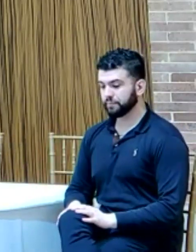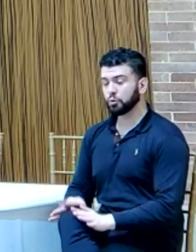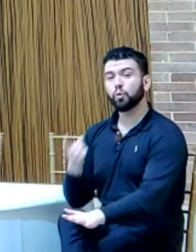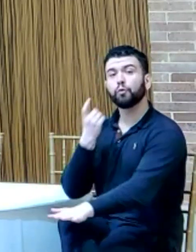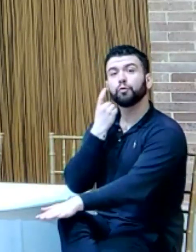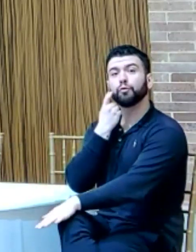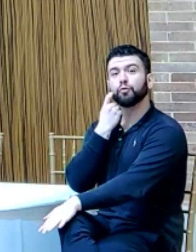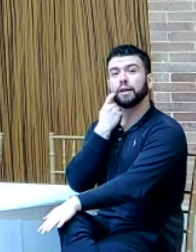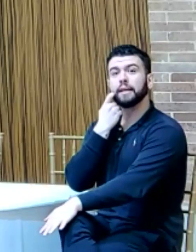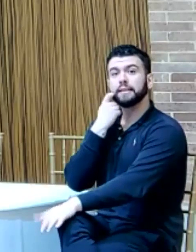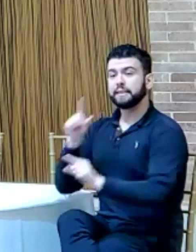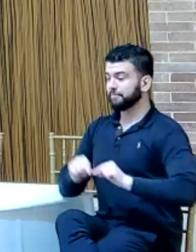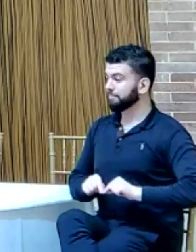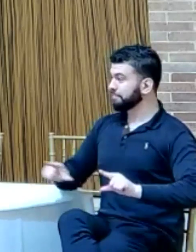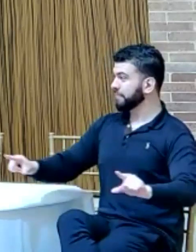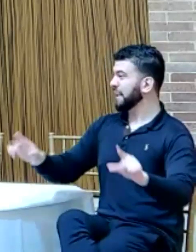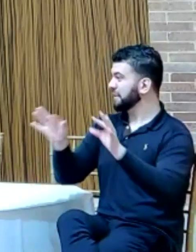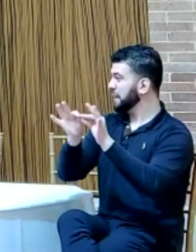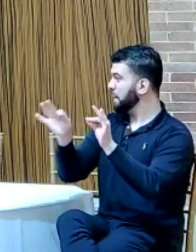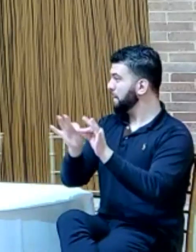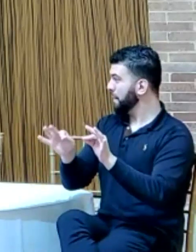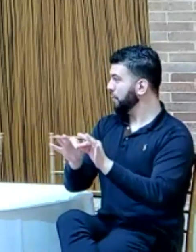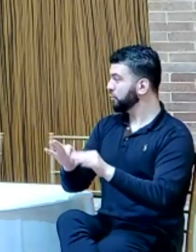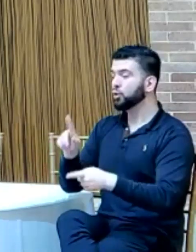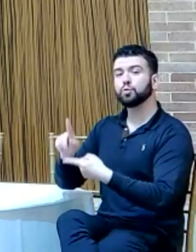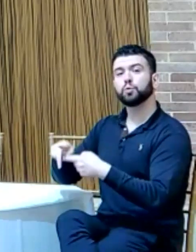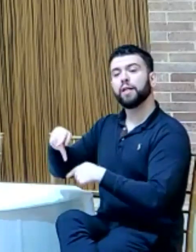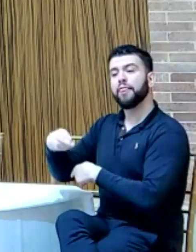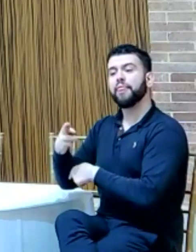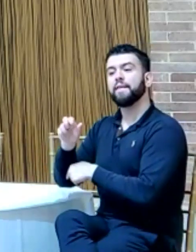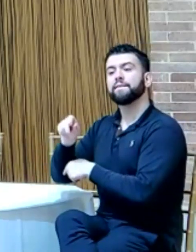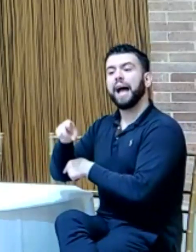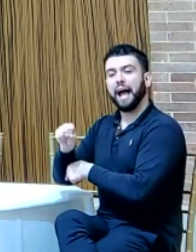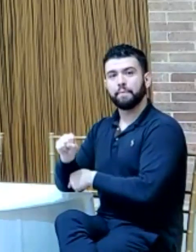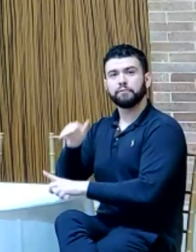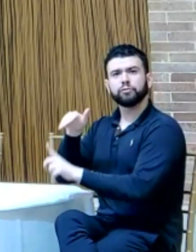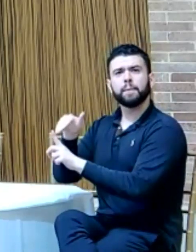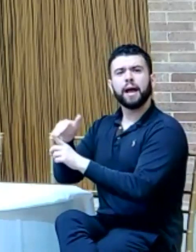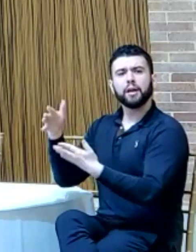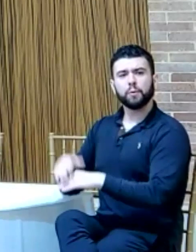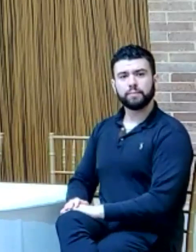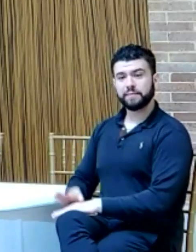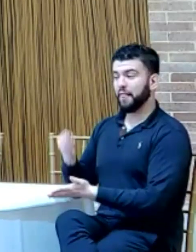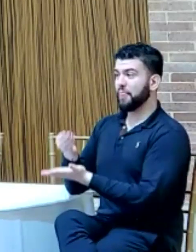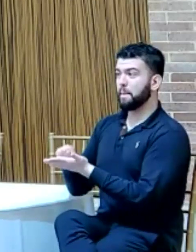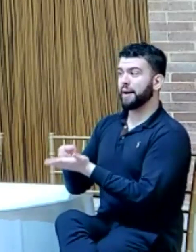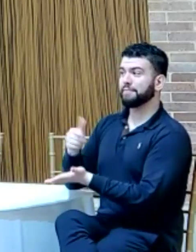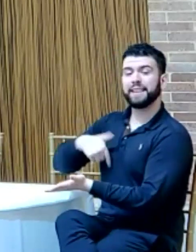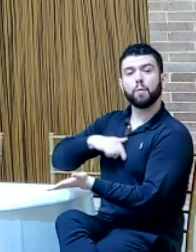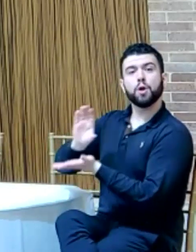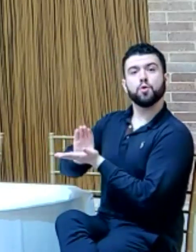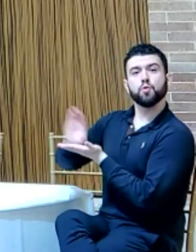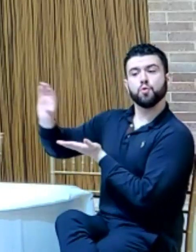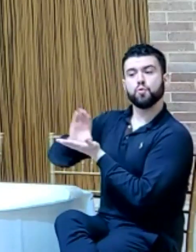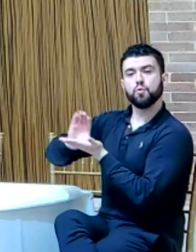I issued a memo to our faps including the New York fap reminding folks that the funding that we give our New York faps and faps all over